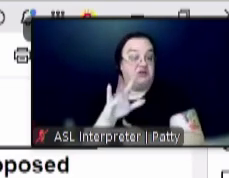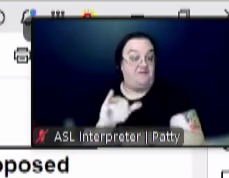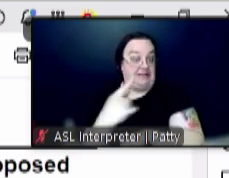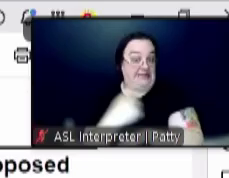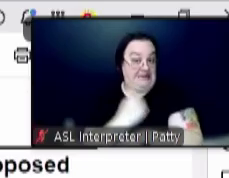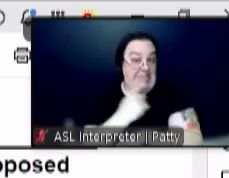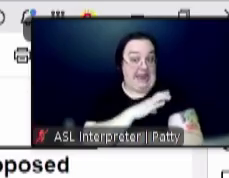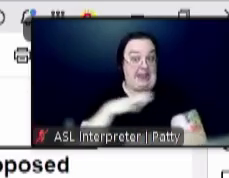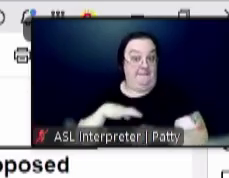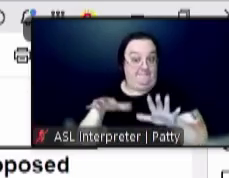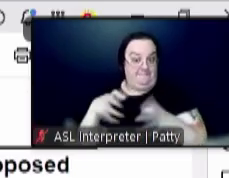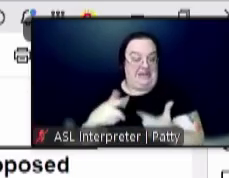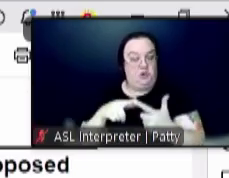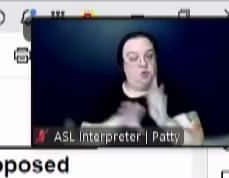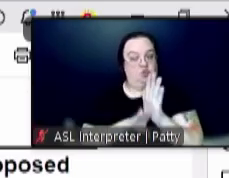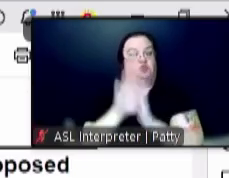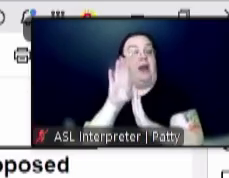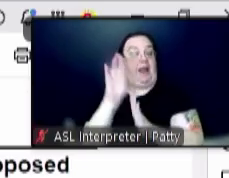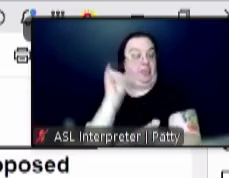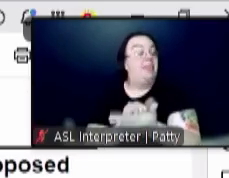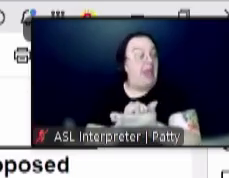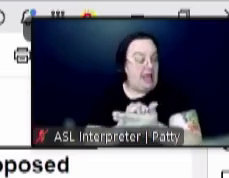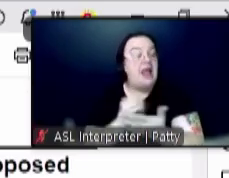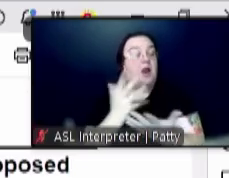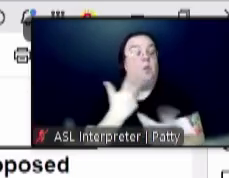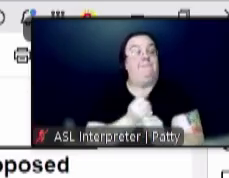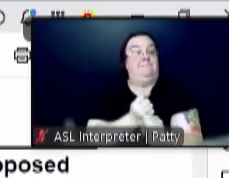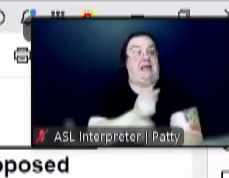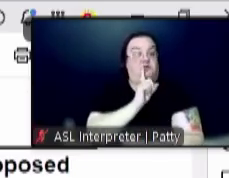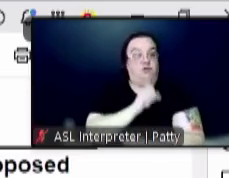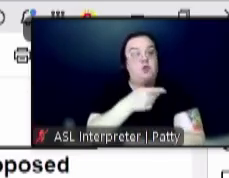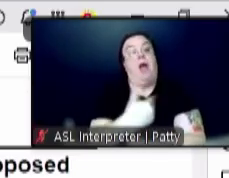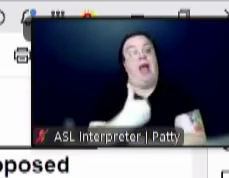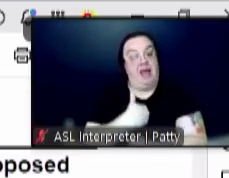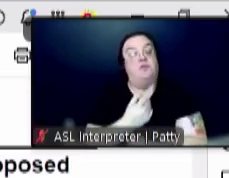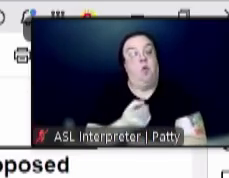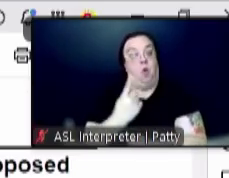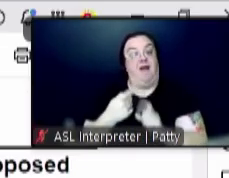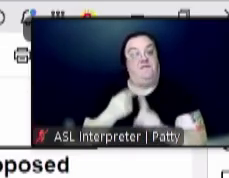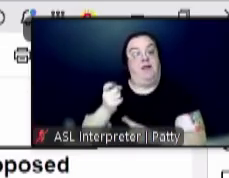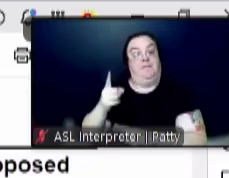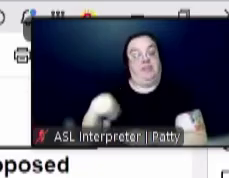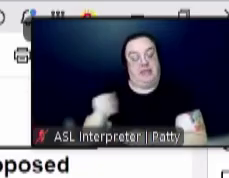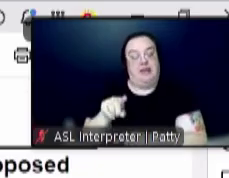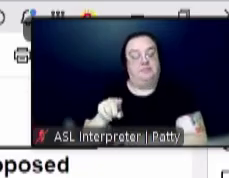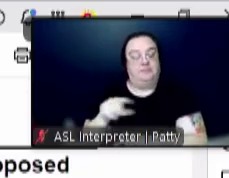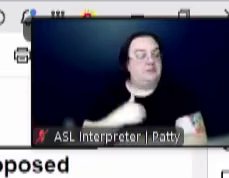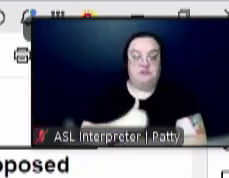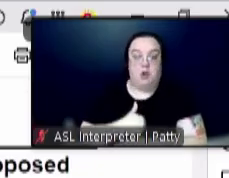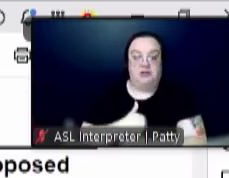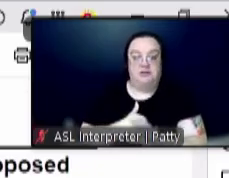creating that and, ensuring that you have one from them, but also, I'm sorry.